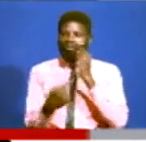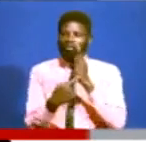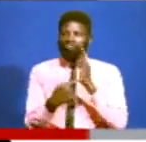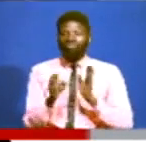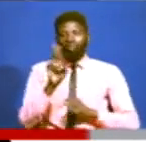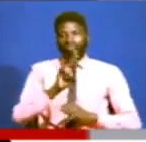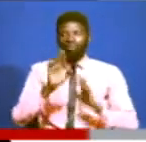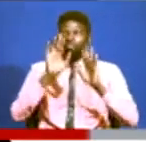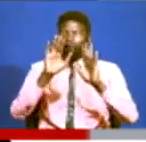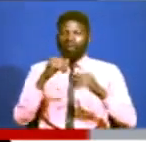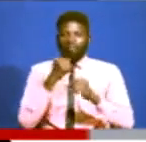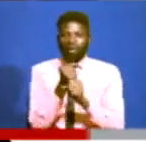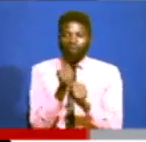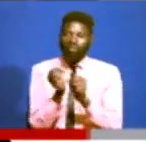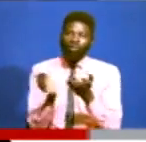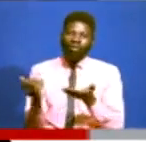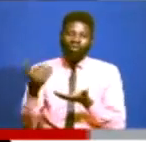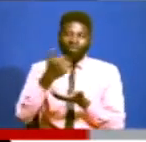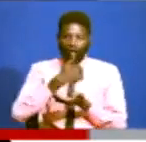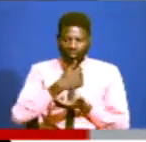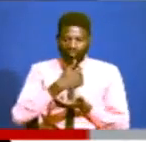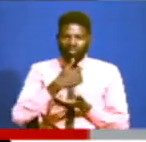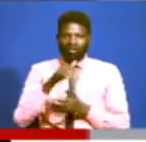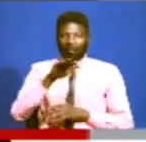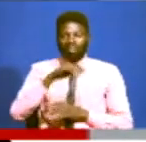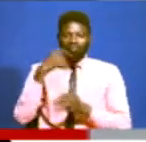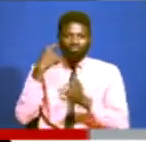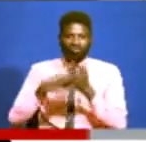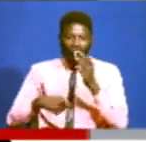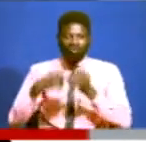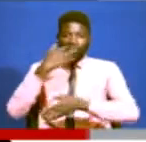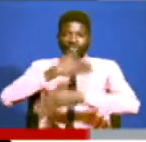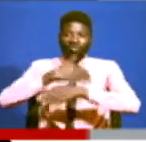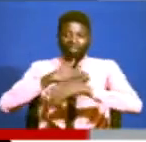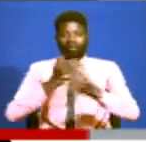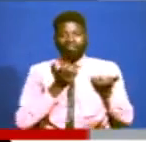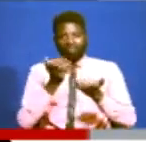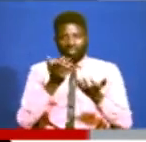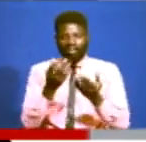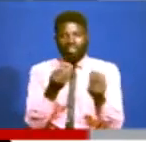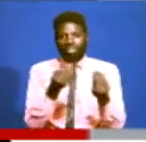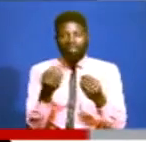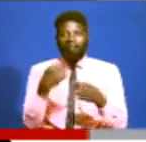customs collection easier. It has reduced turnaround time, as well as increased